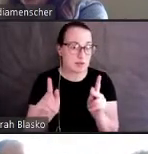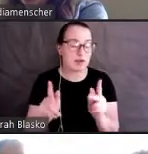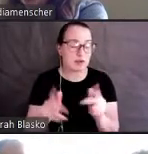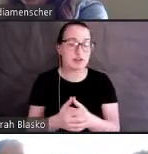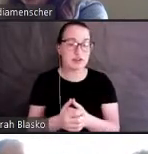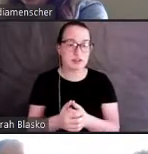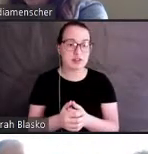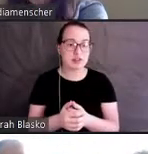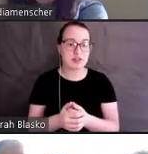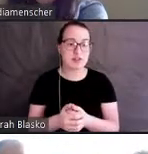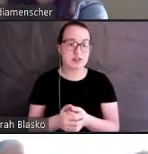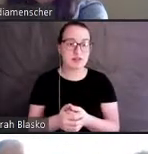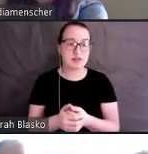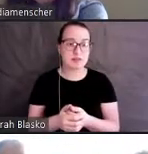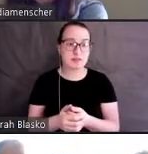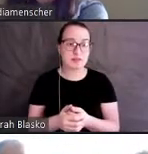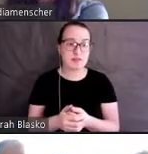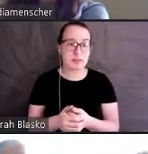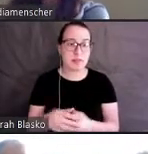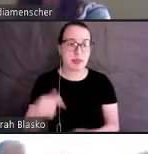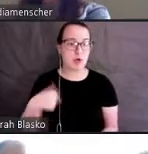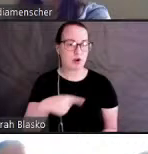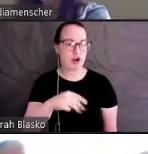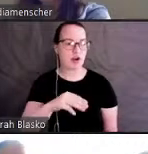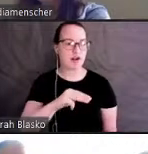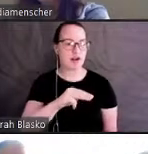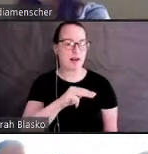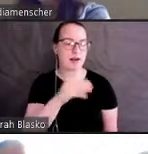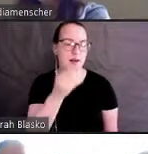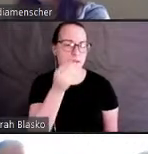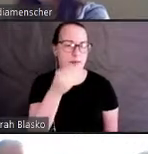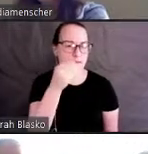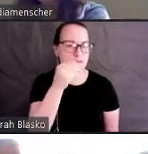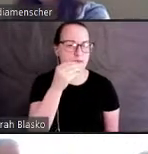We're kind of on a meal train quest.